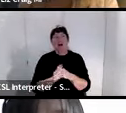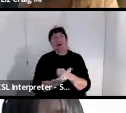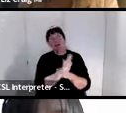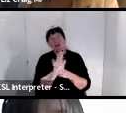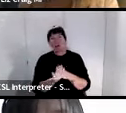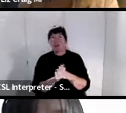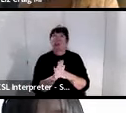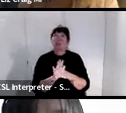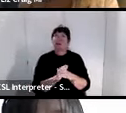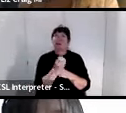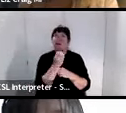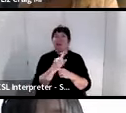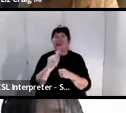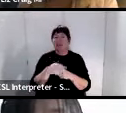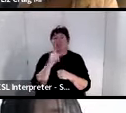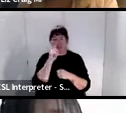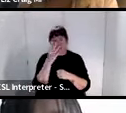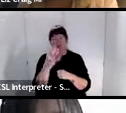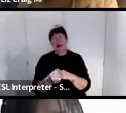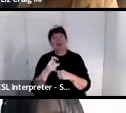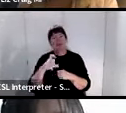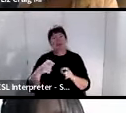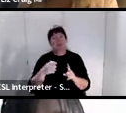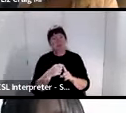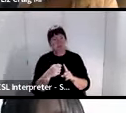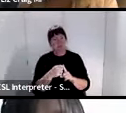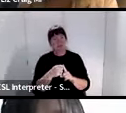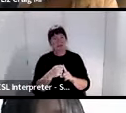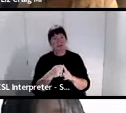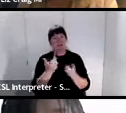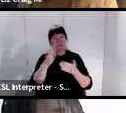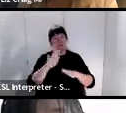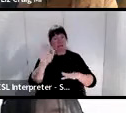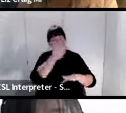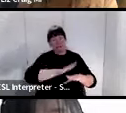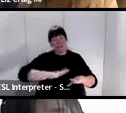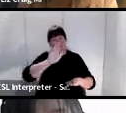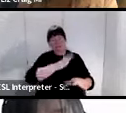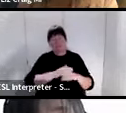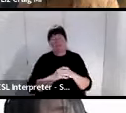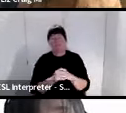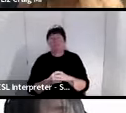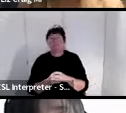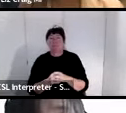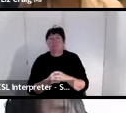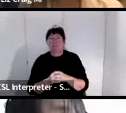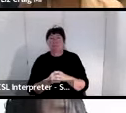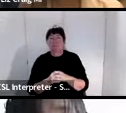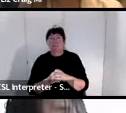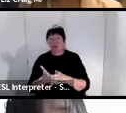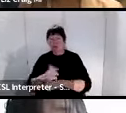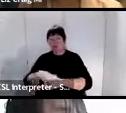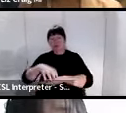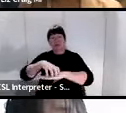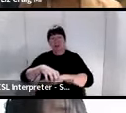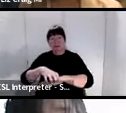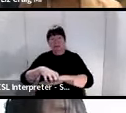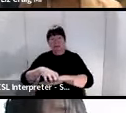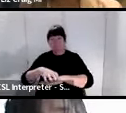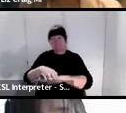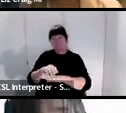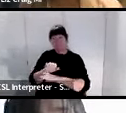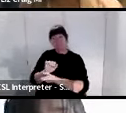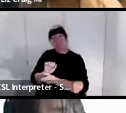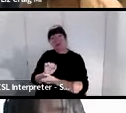estimated 10,000 living with a condition throughout New Zealand. And the society, our aim